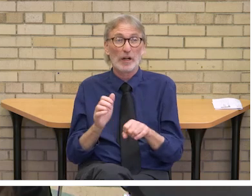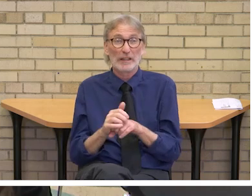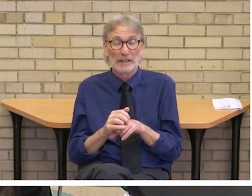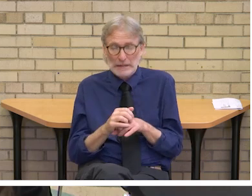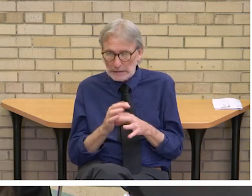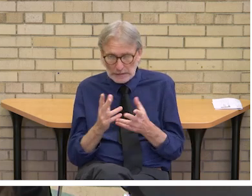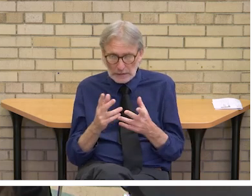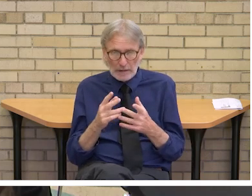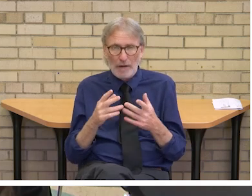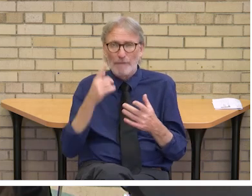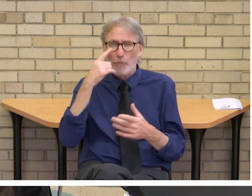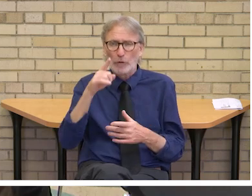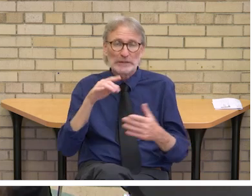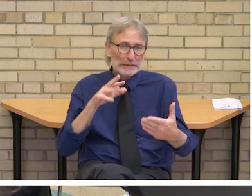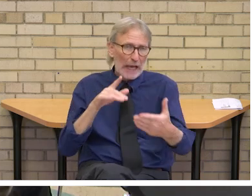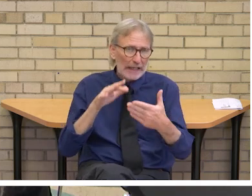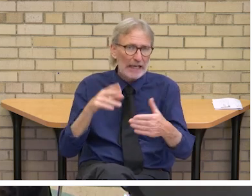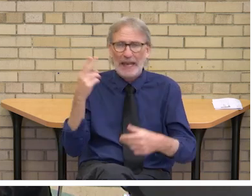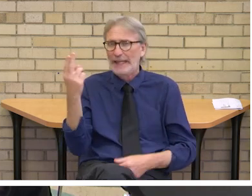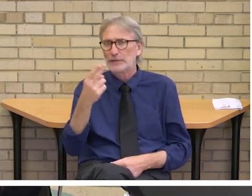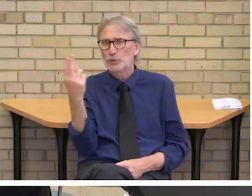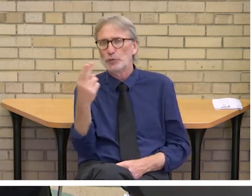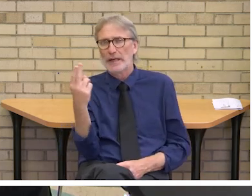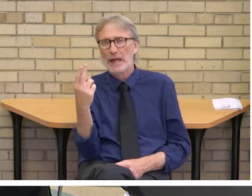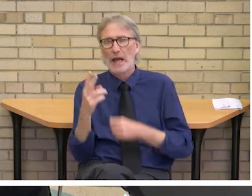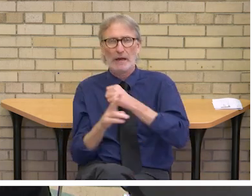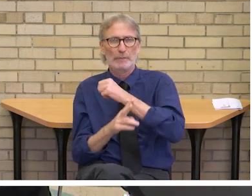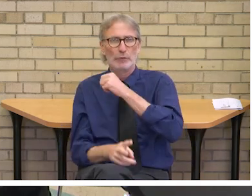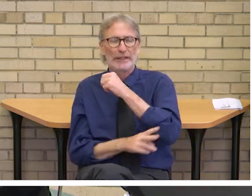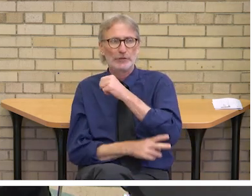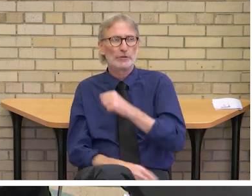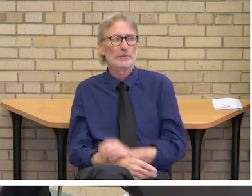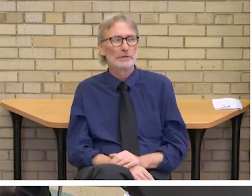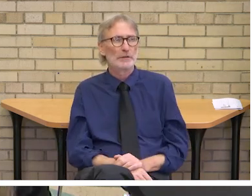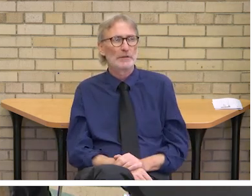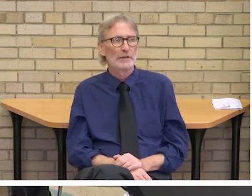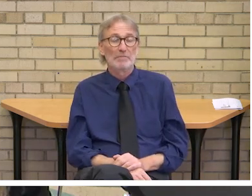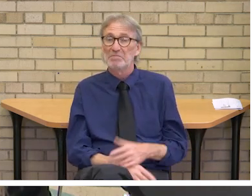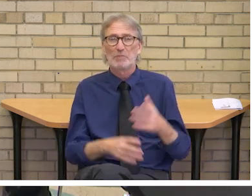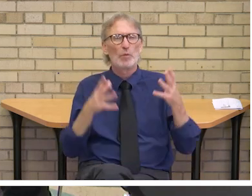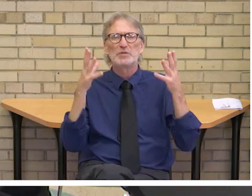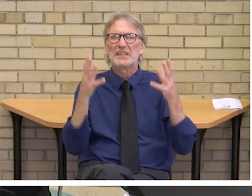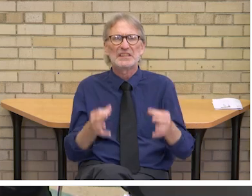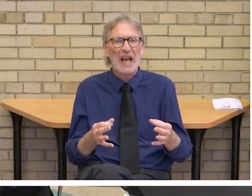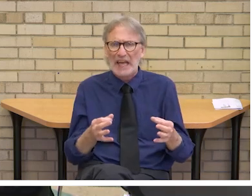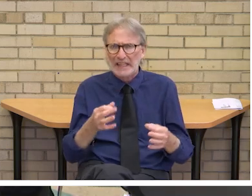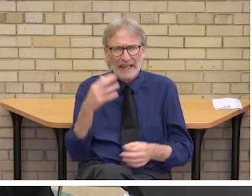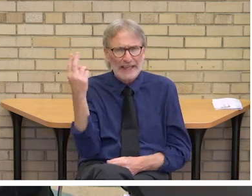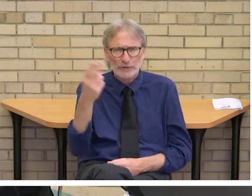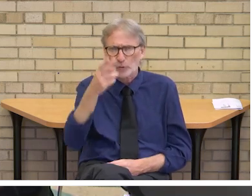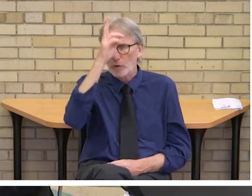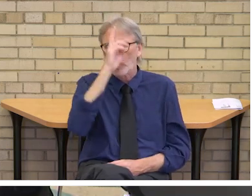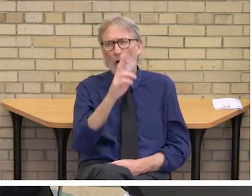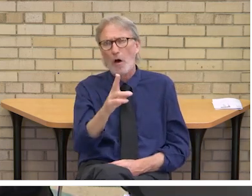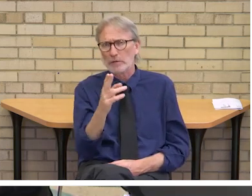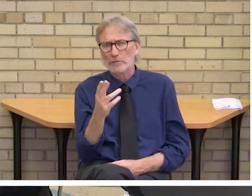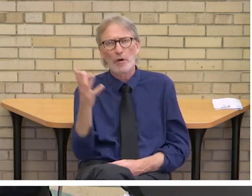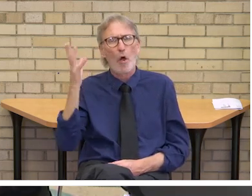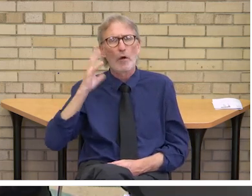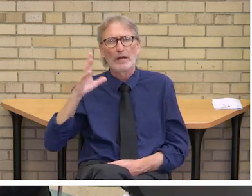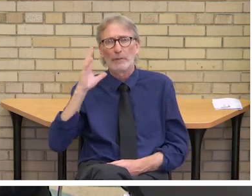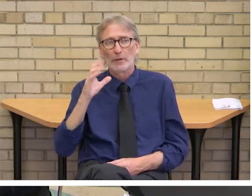these historic bridges. This bridge was already determined to be historic before we started the project, so we knew we had to look at